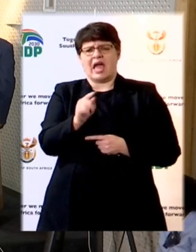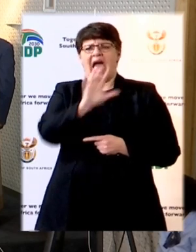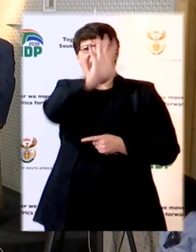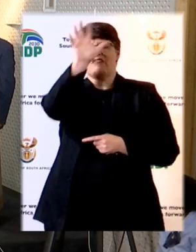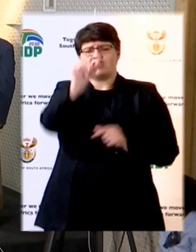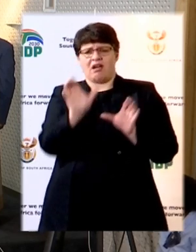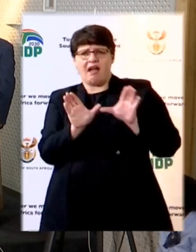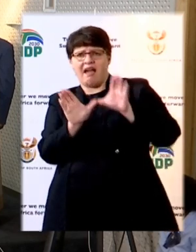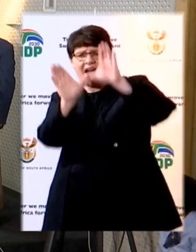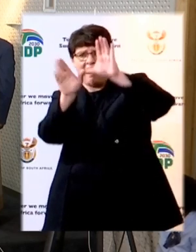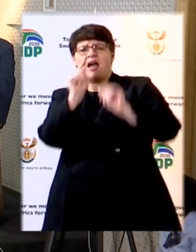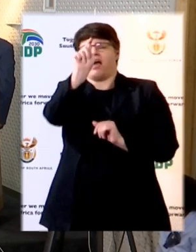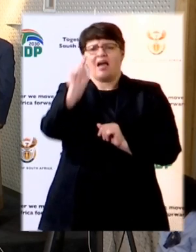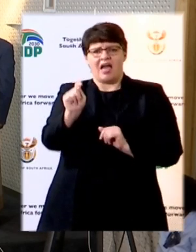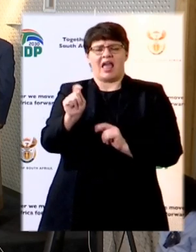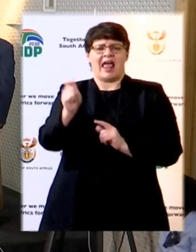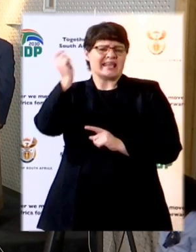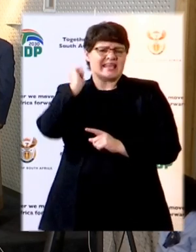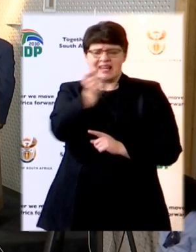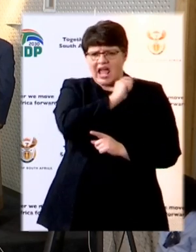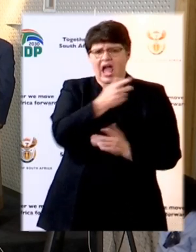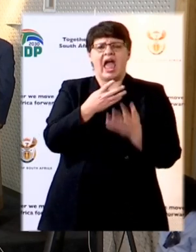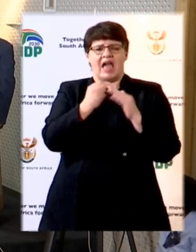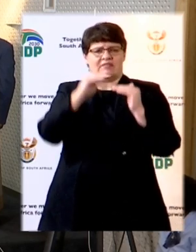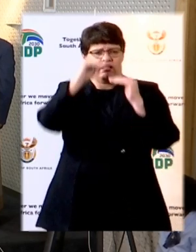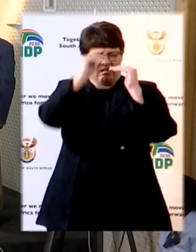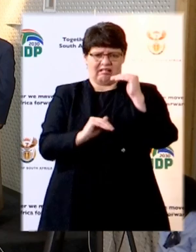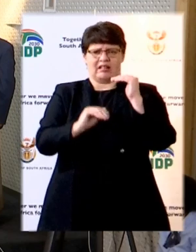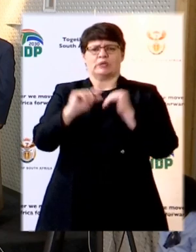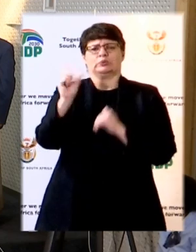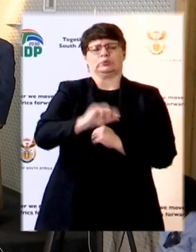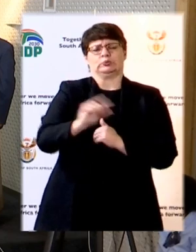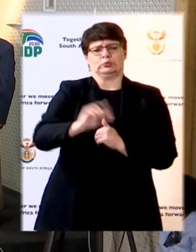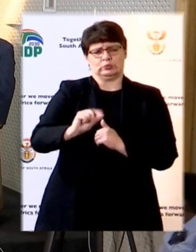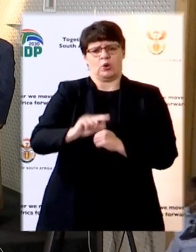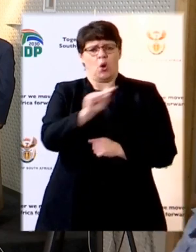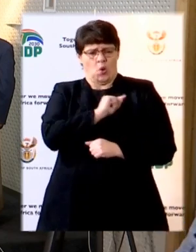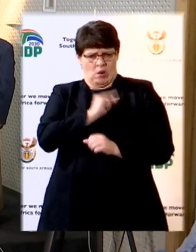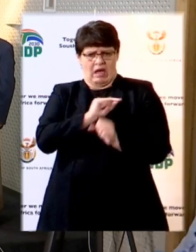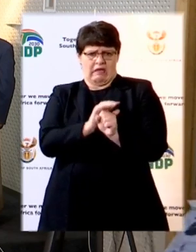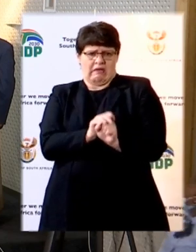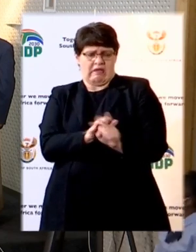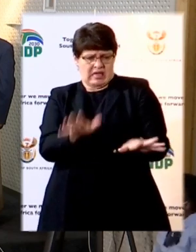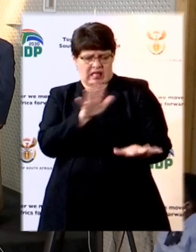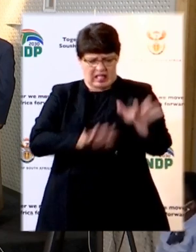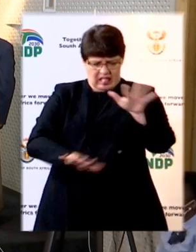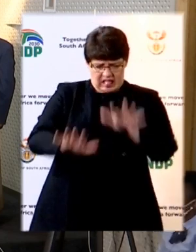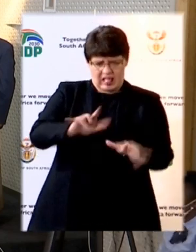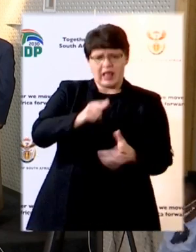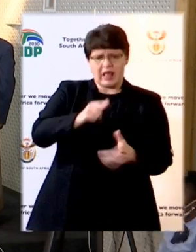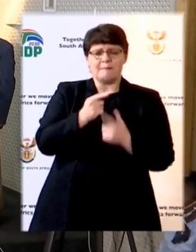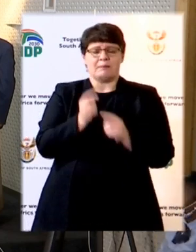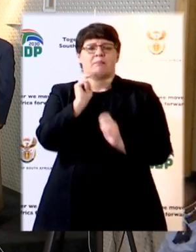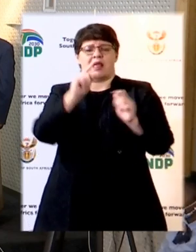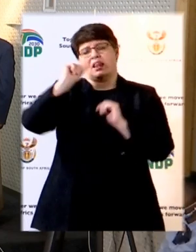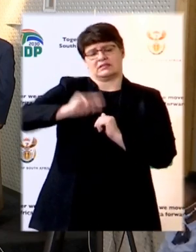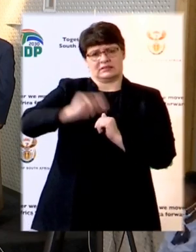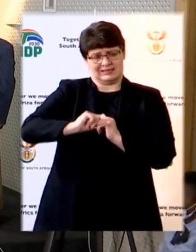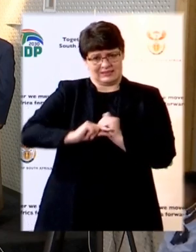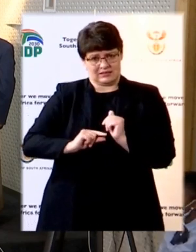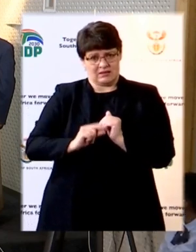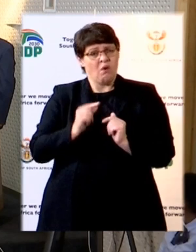African countries like Kenya, where they get a 75% discount due to this situation? Have you heard anything,